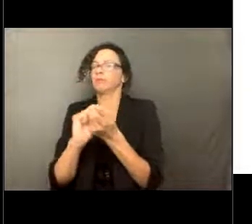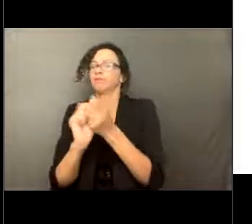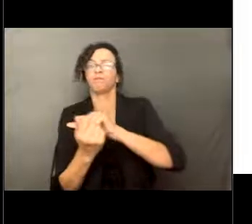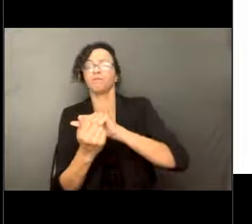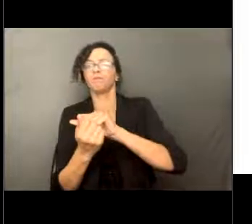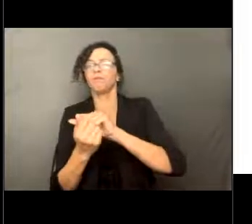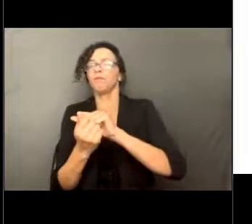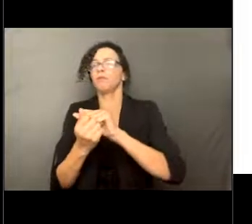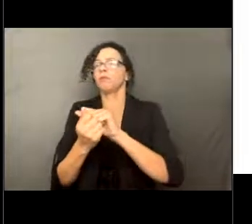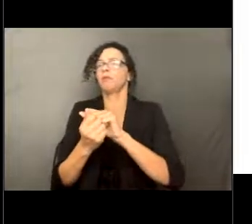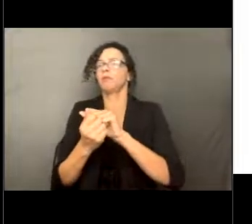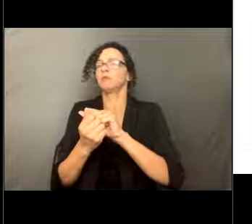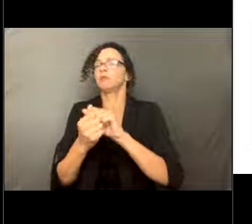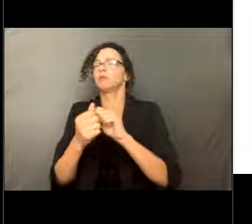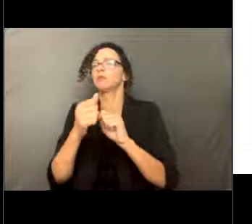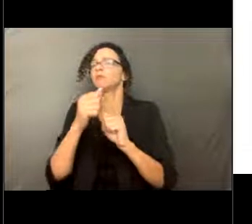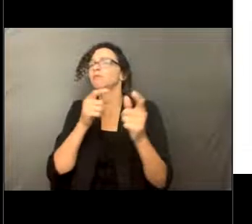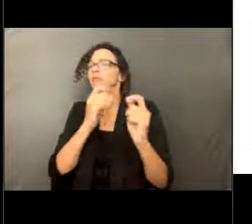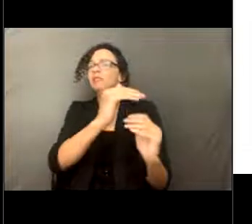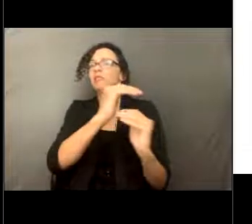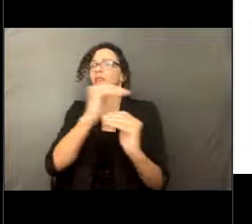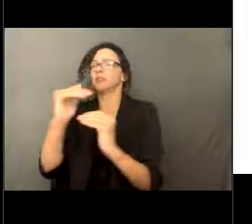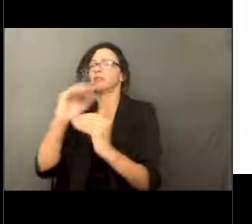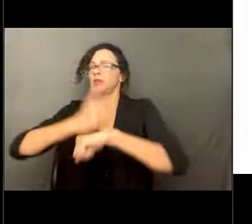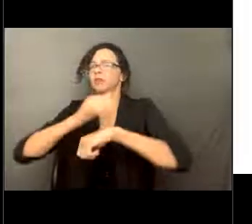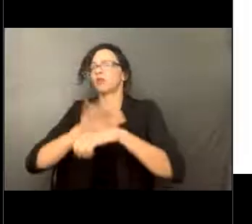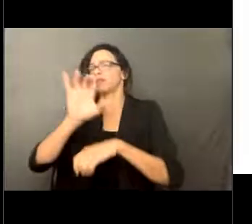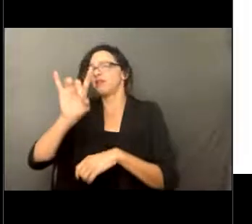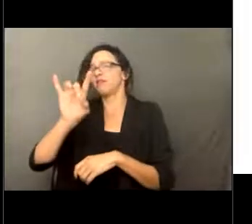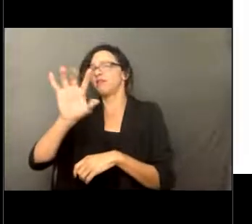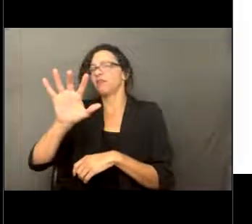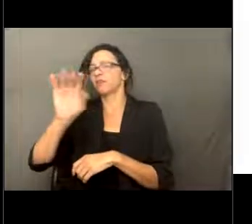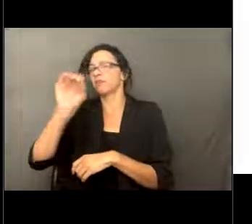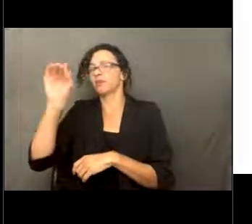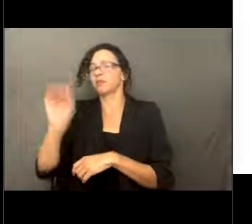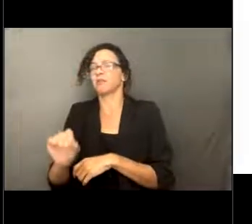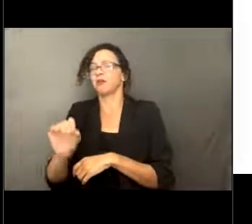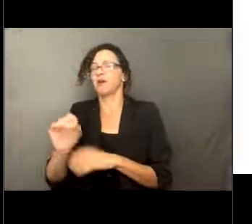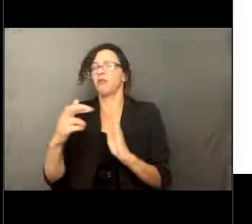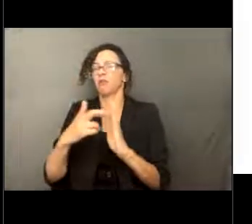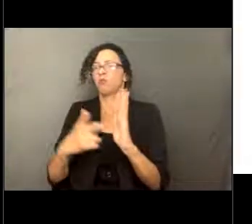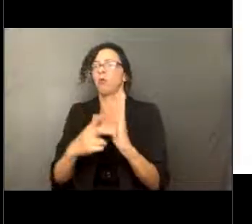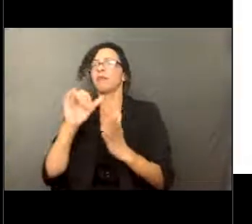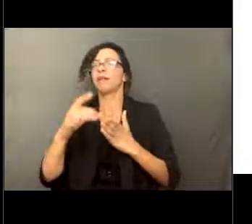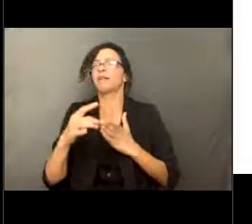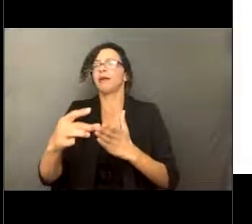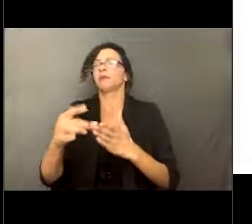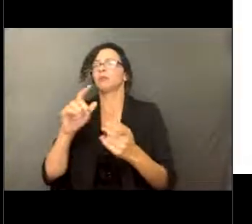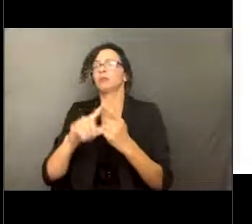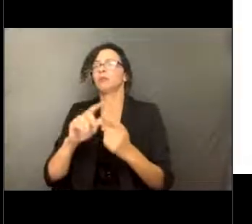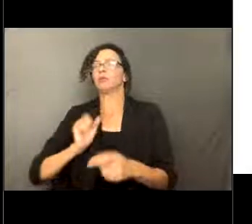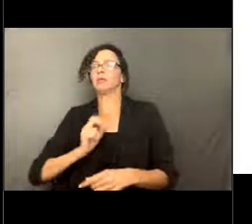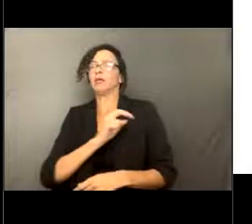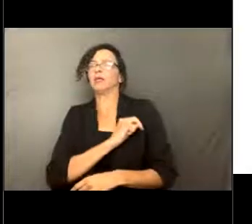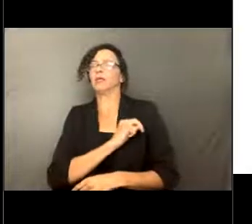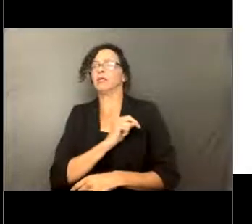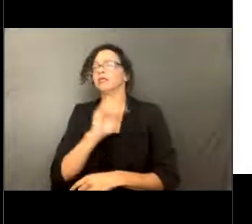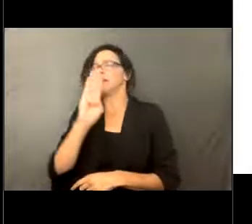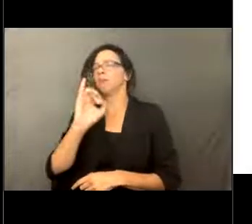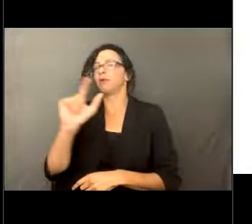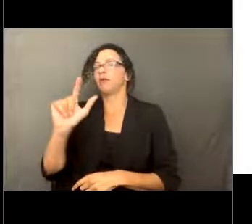on the 85th percentile rule. This led to Assembly Bill 43, legislation signed last year,